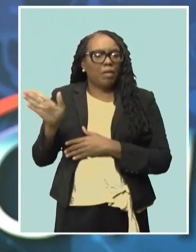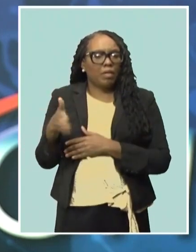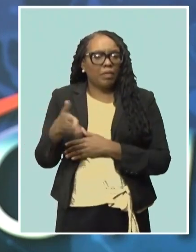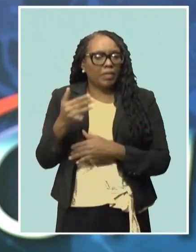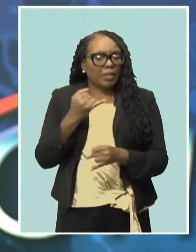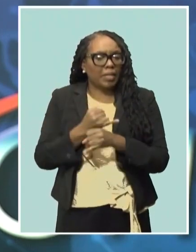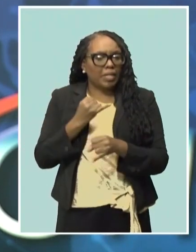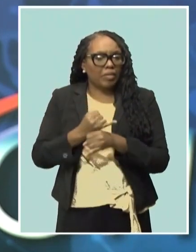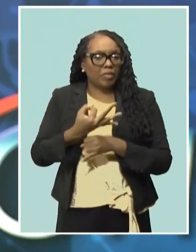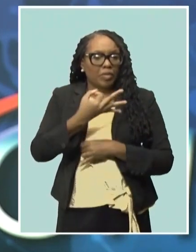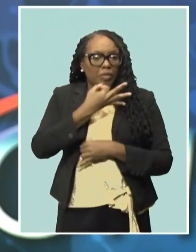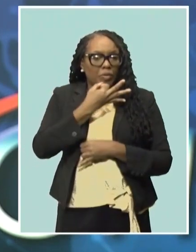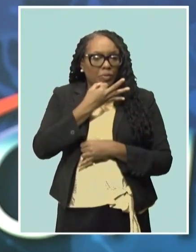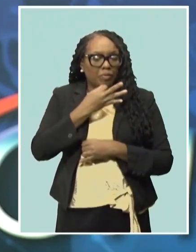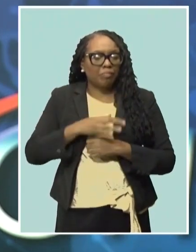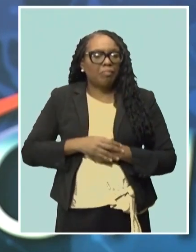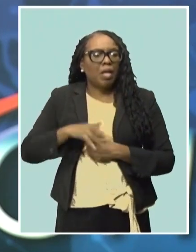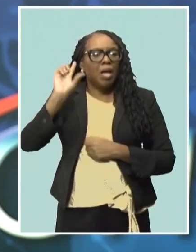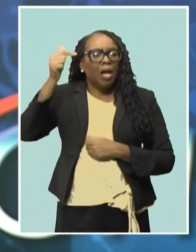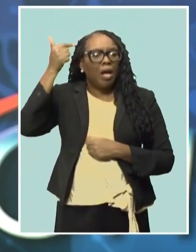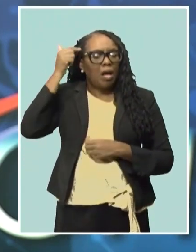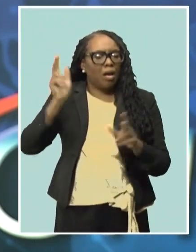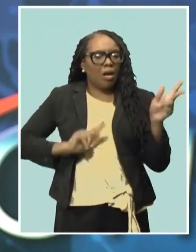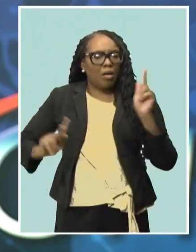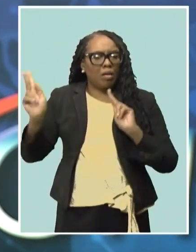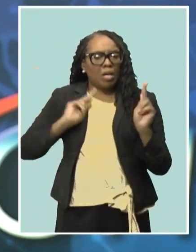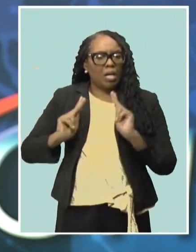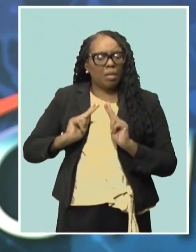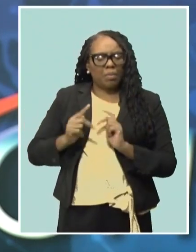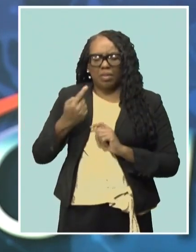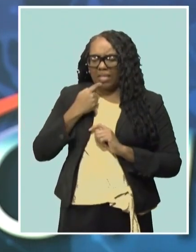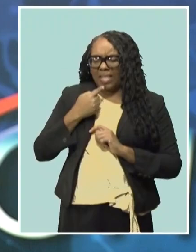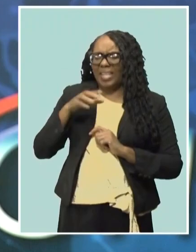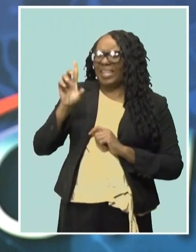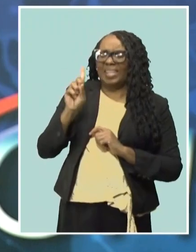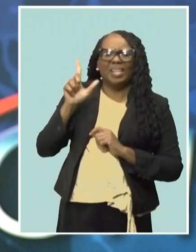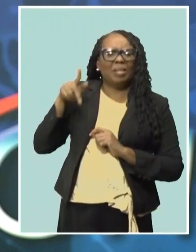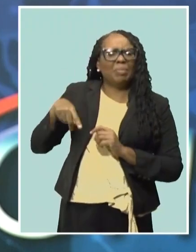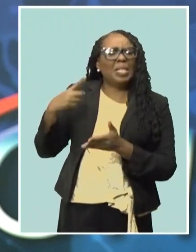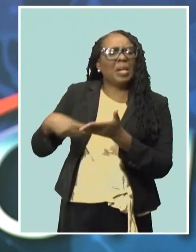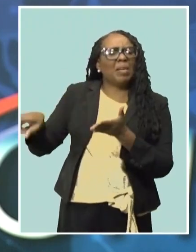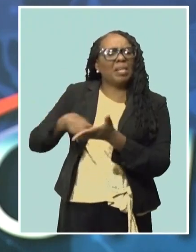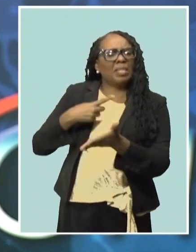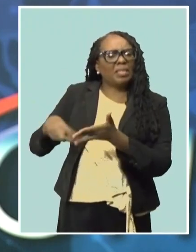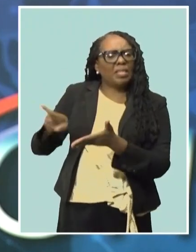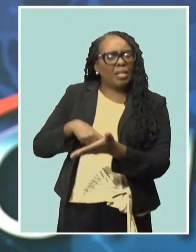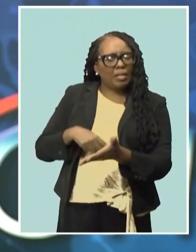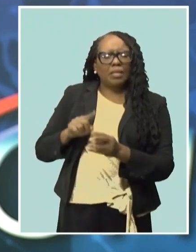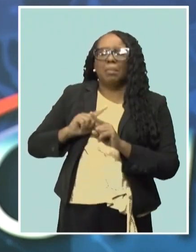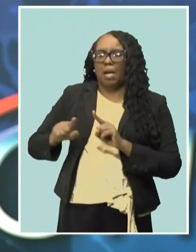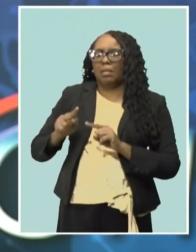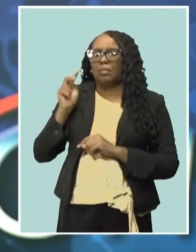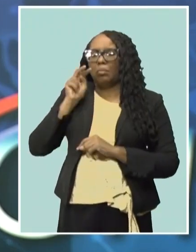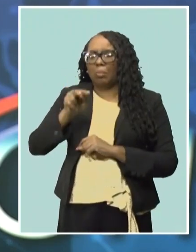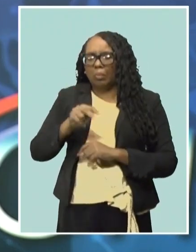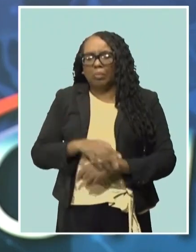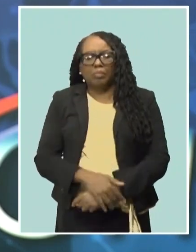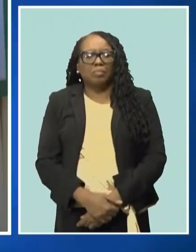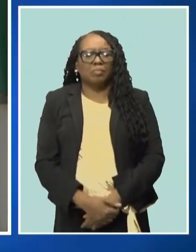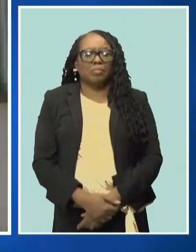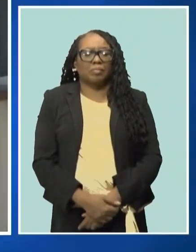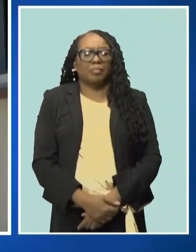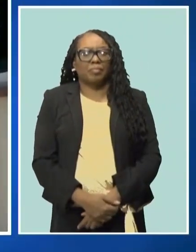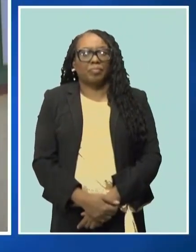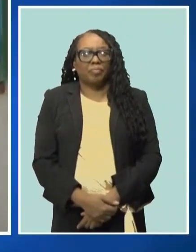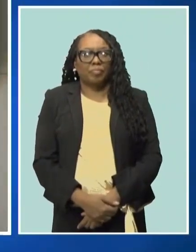of government officials in response to Democratic Labour Party criticisms. Lorna Jones has that story.